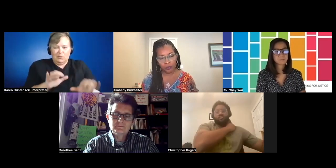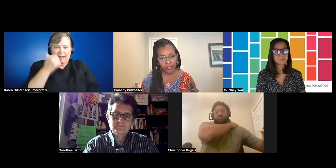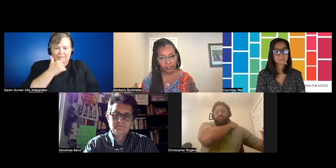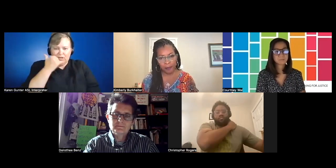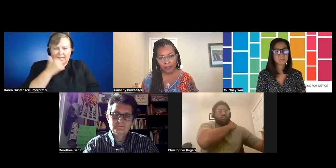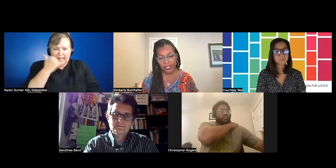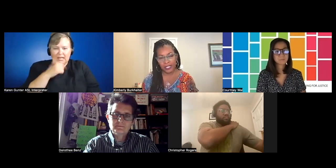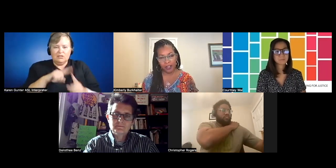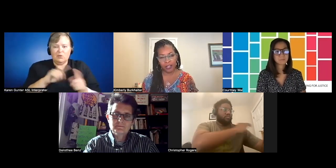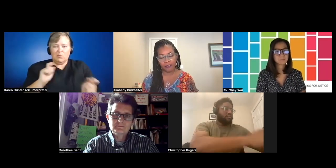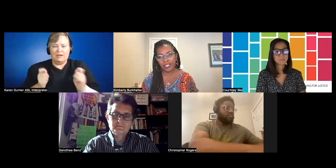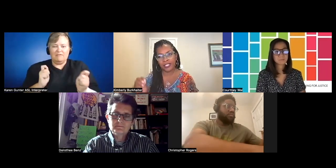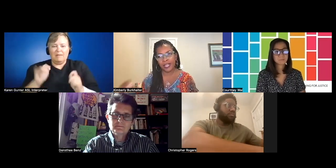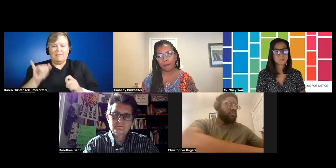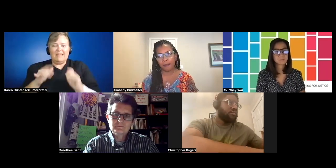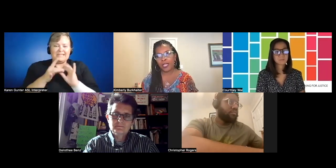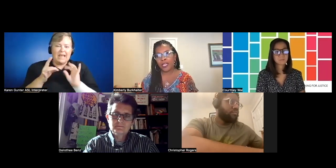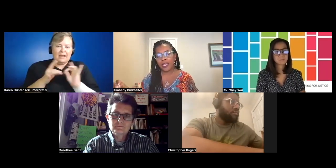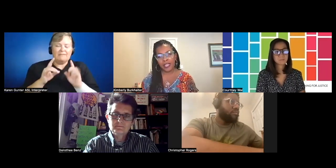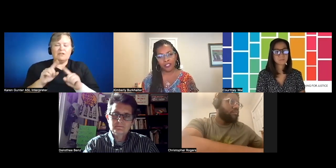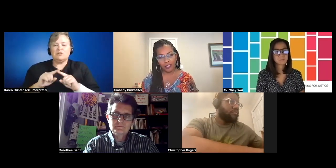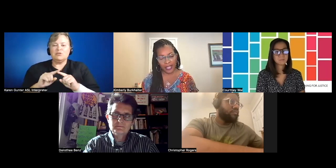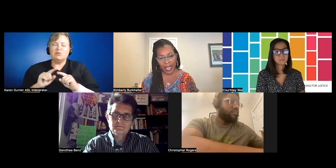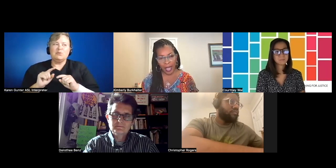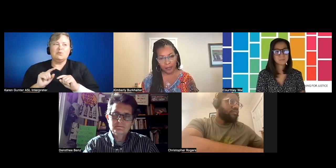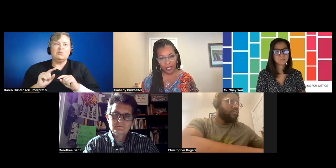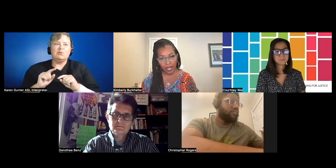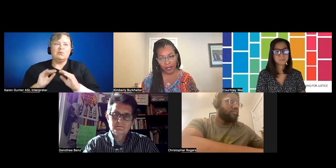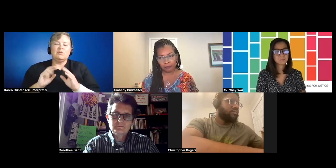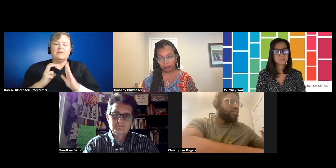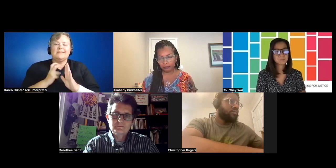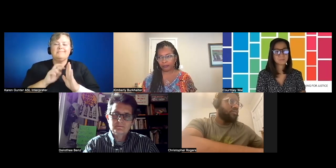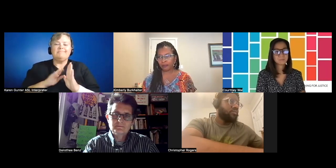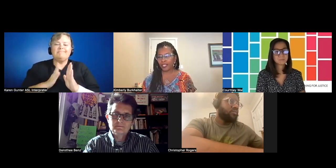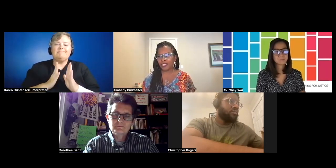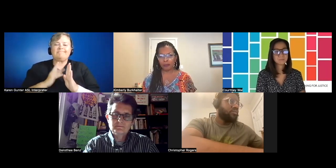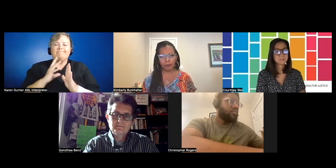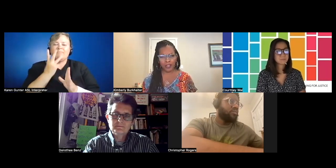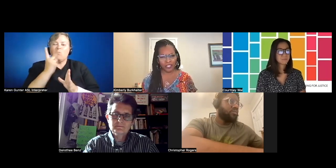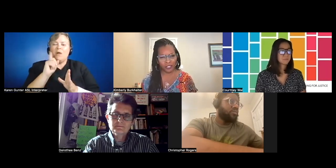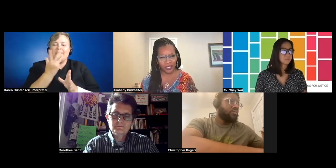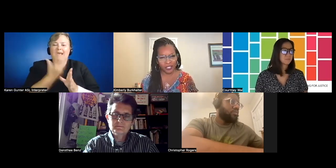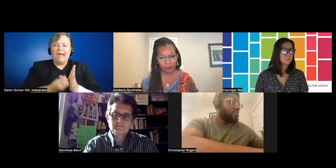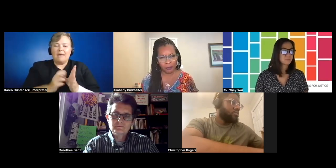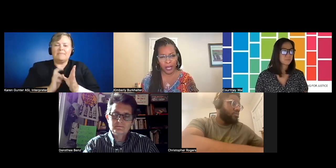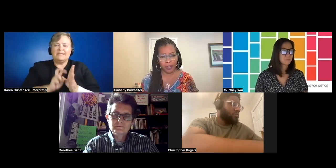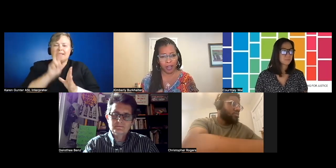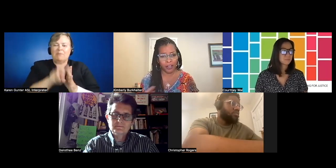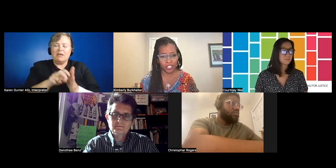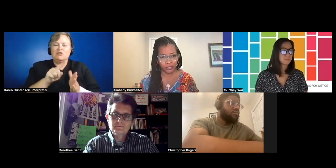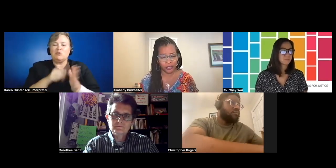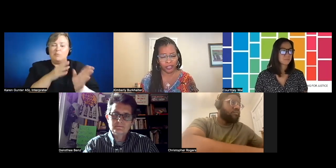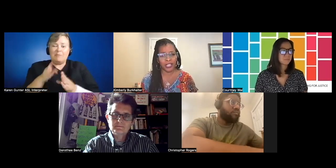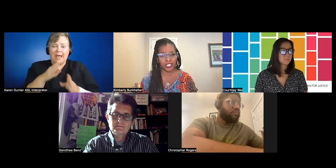to reframe this narrative, to step into the gaps, to prepare students, to prepare